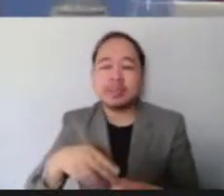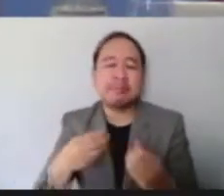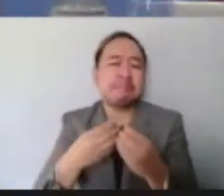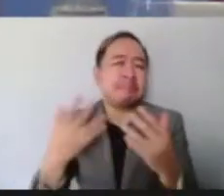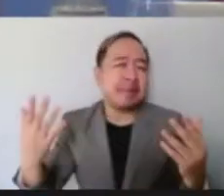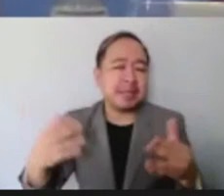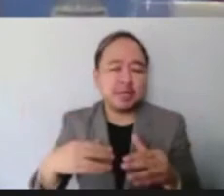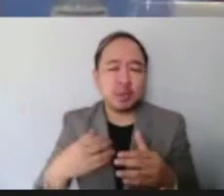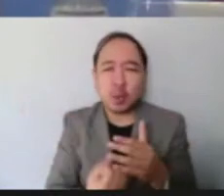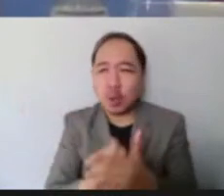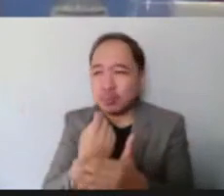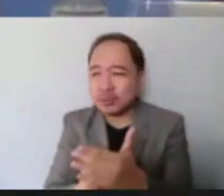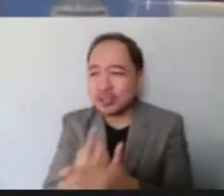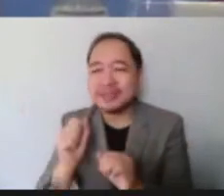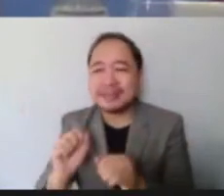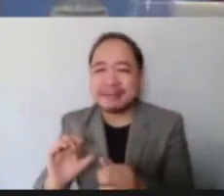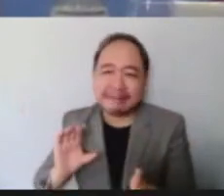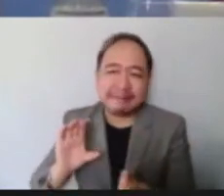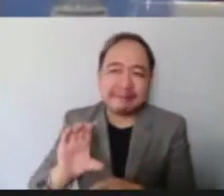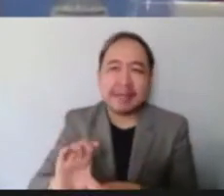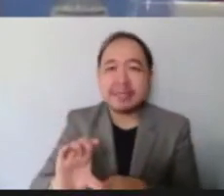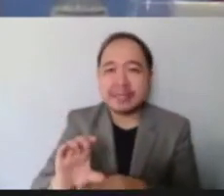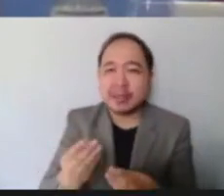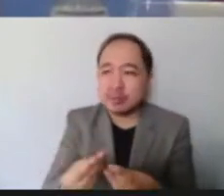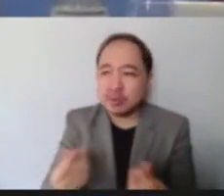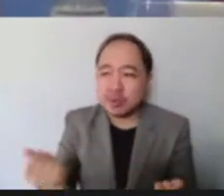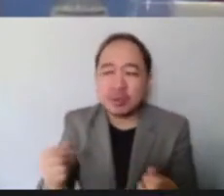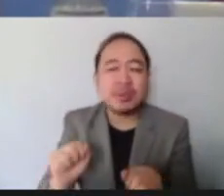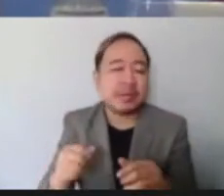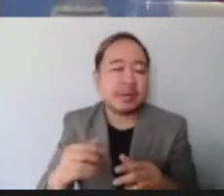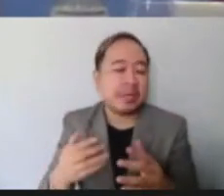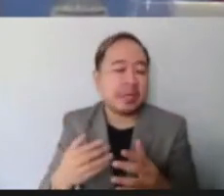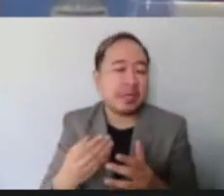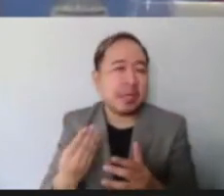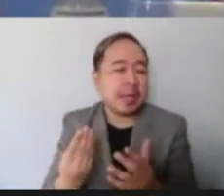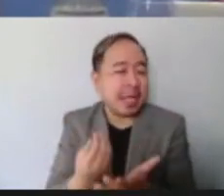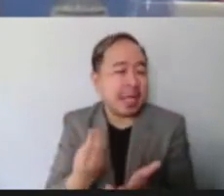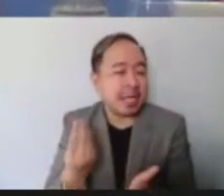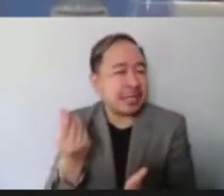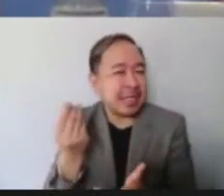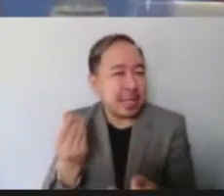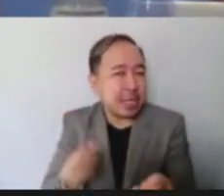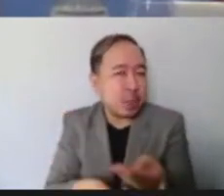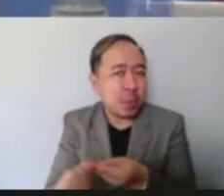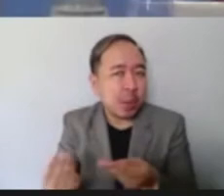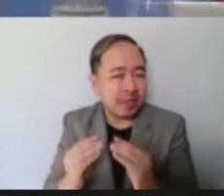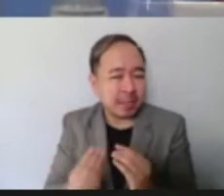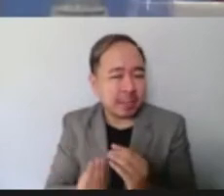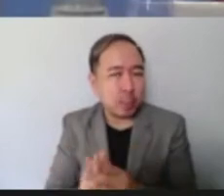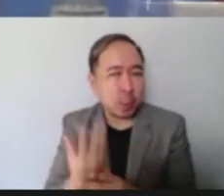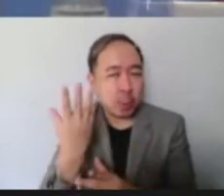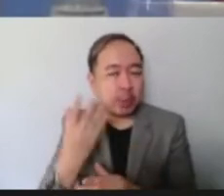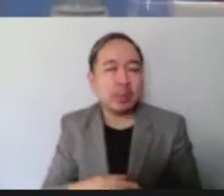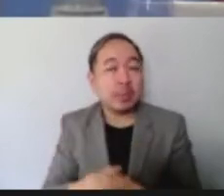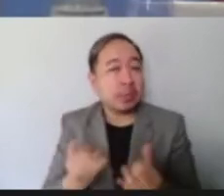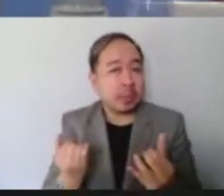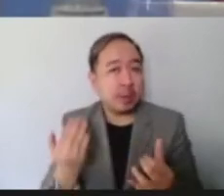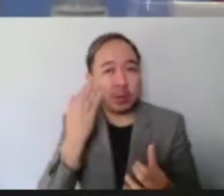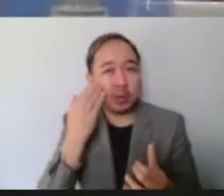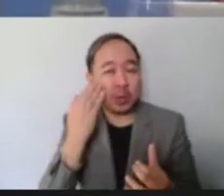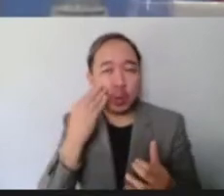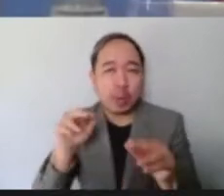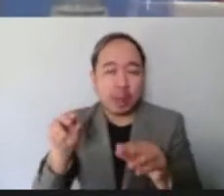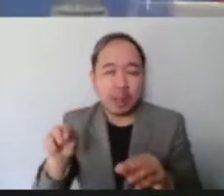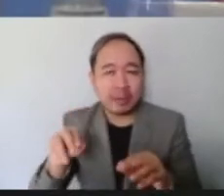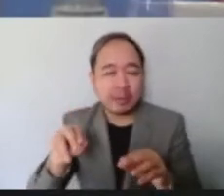that lead to sustainable economic growth for example in renewable energies we know it generates three times more jobs is already